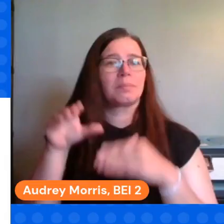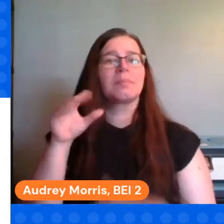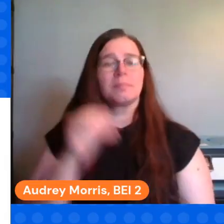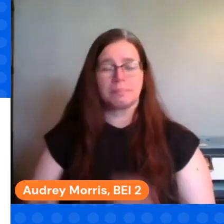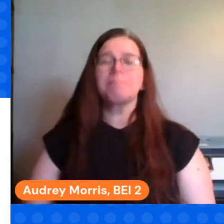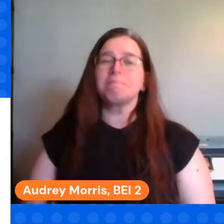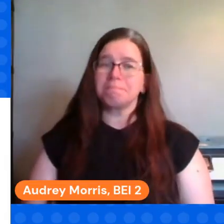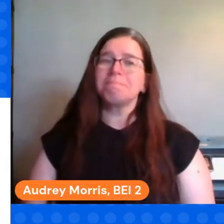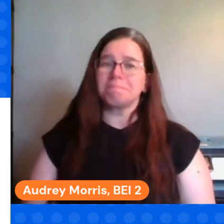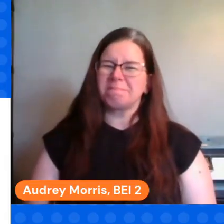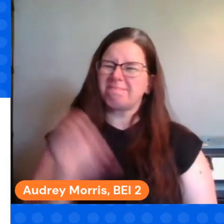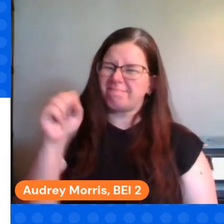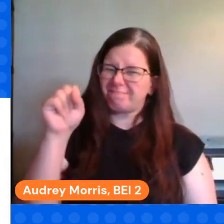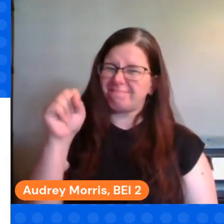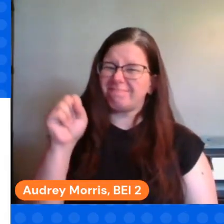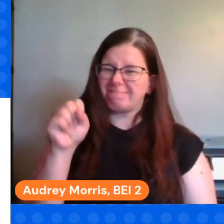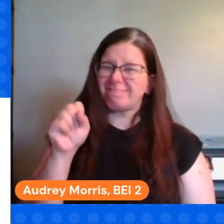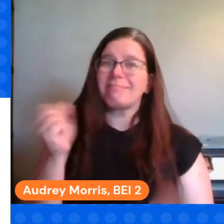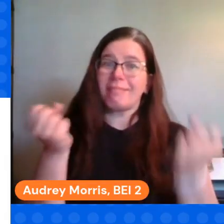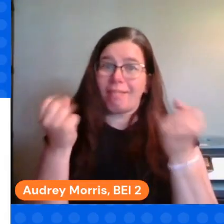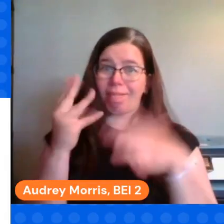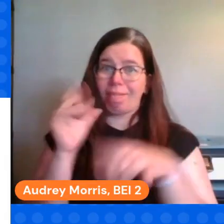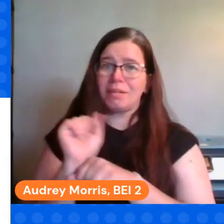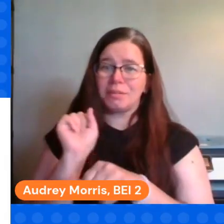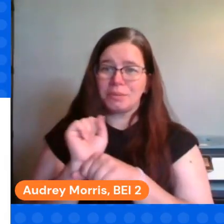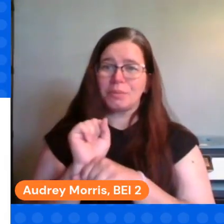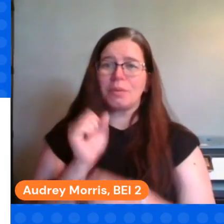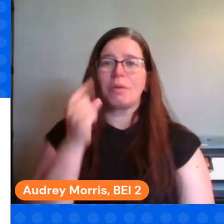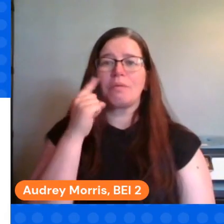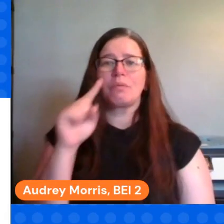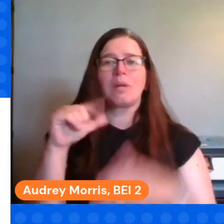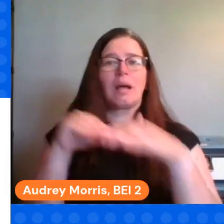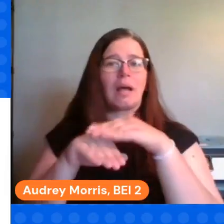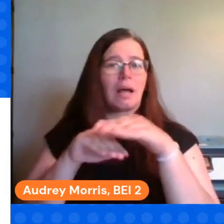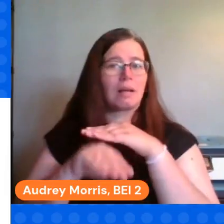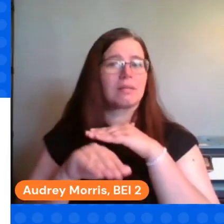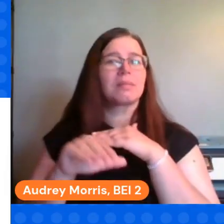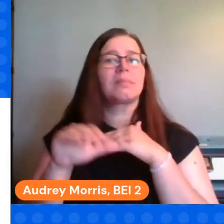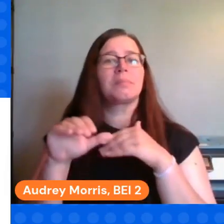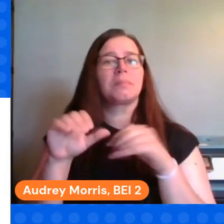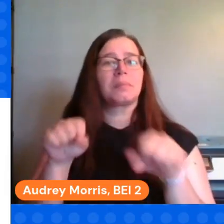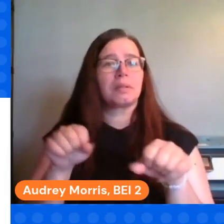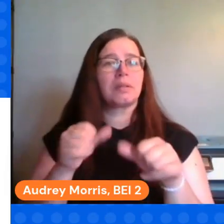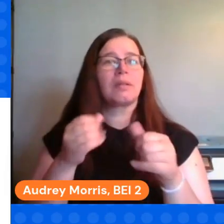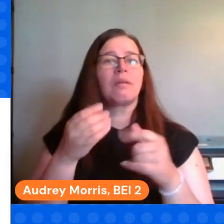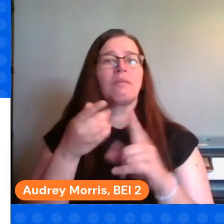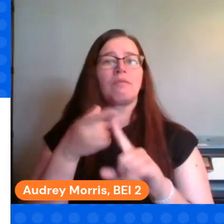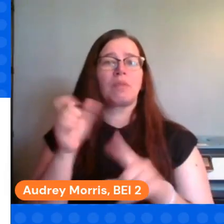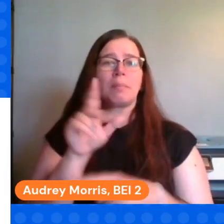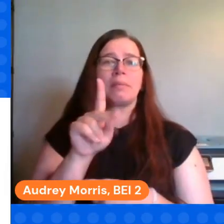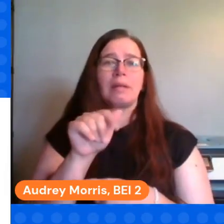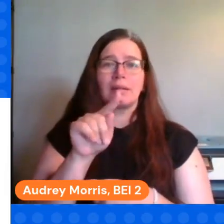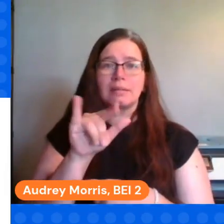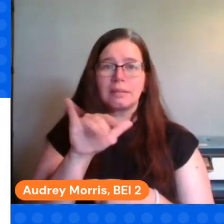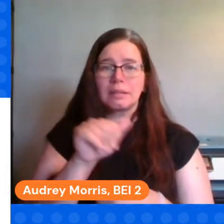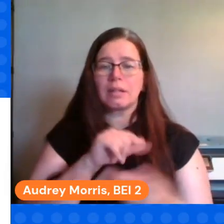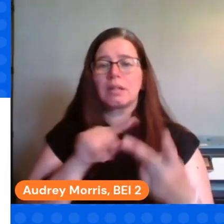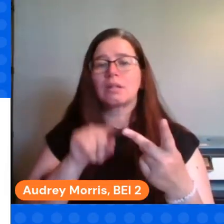been lots of work, ongoing work on accessibility by Katya, Zoe, and many others on our